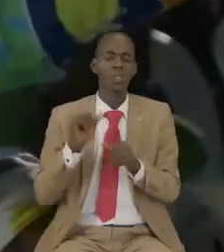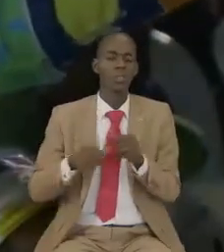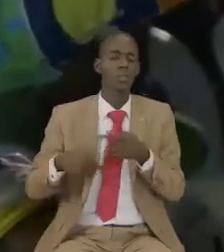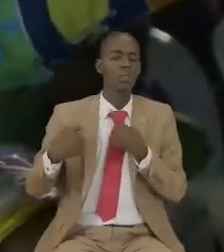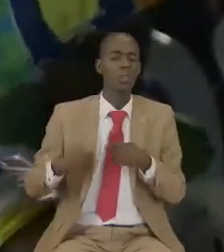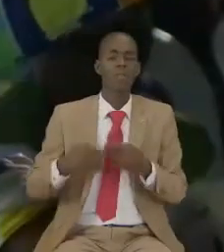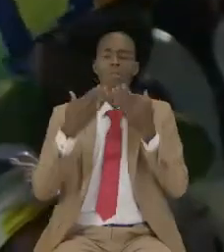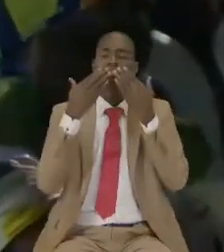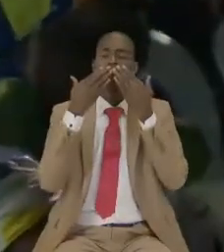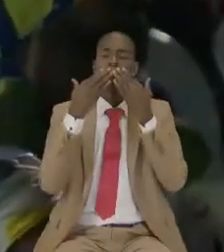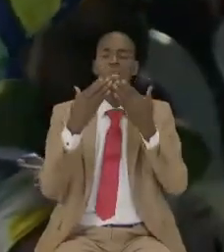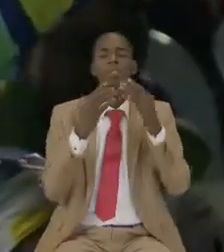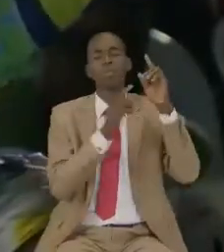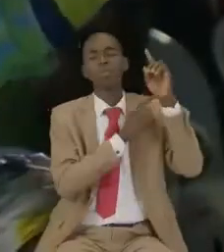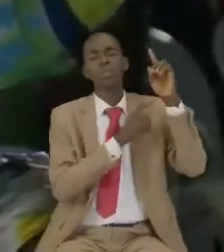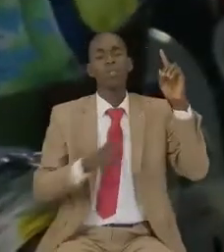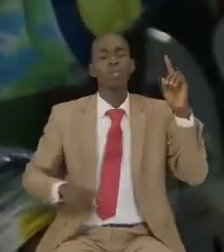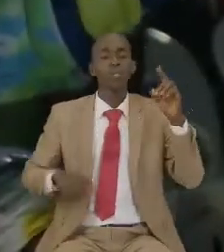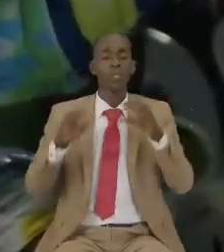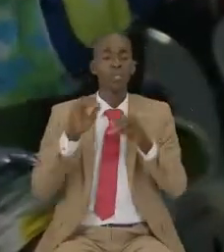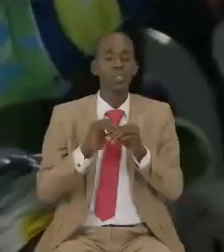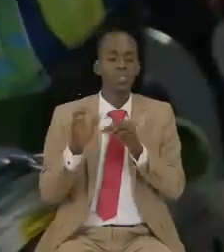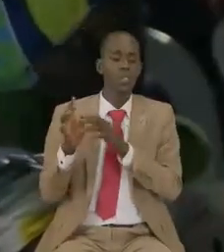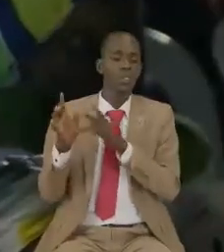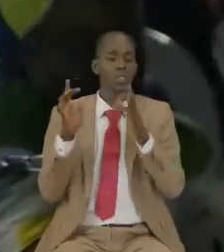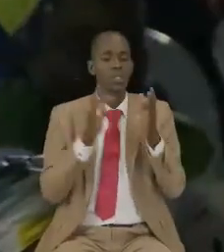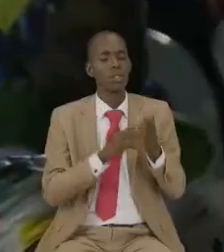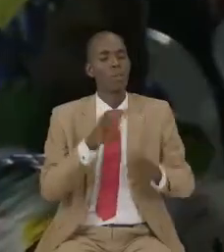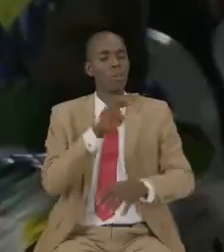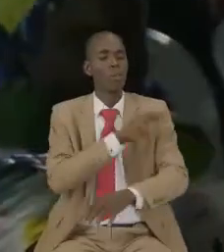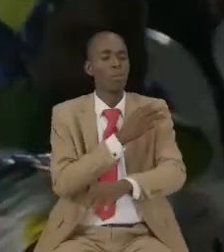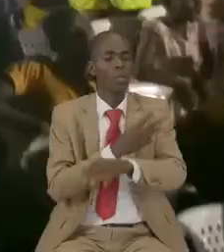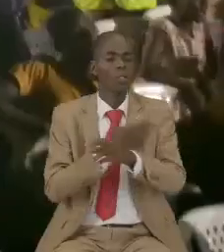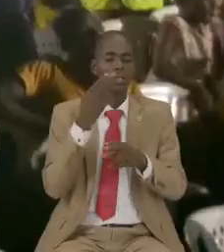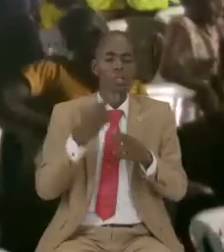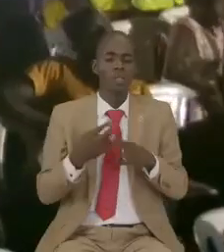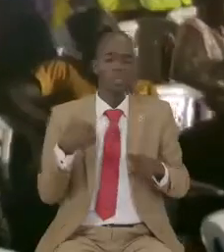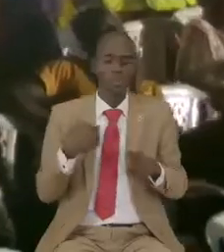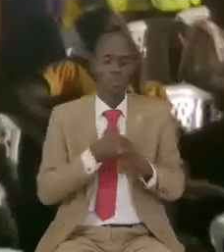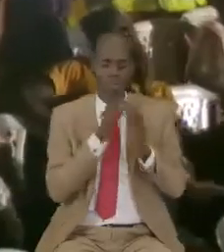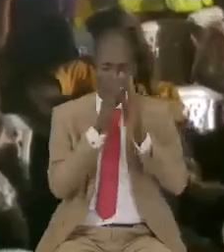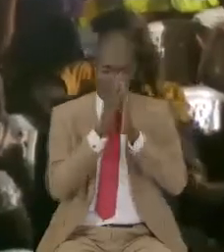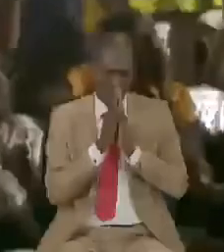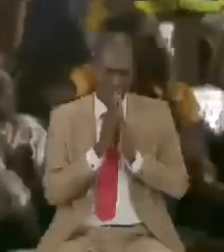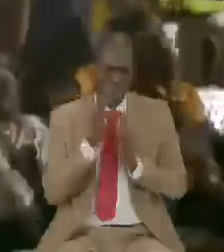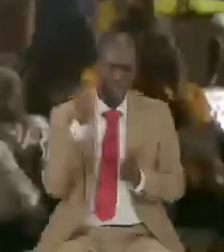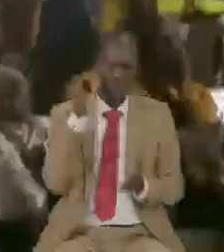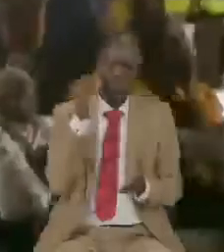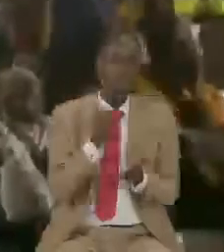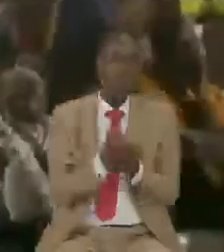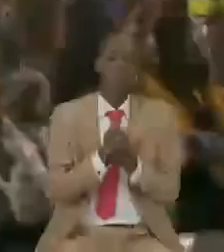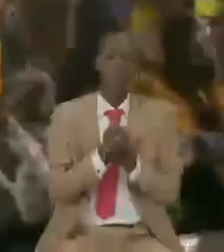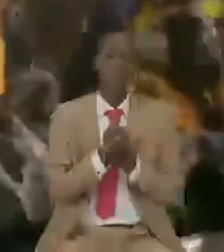Lord. In Jesus' mighty name, we pray.